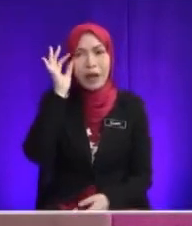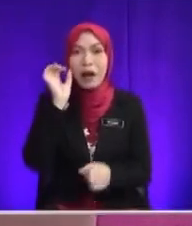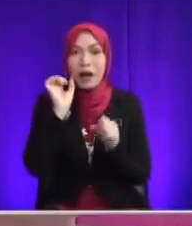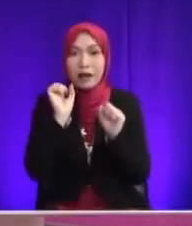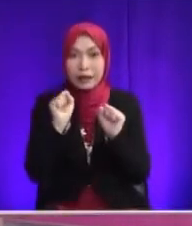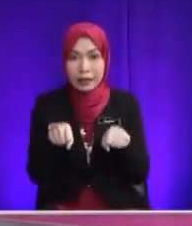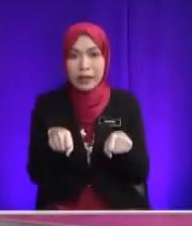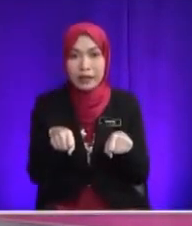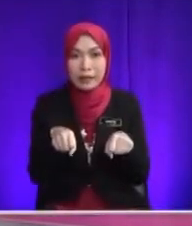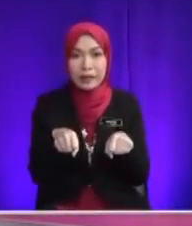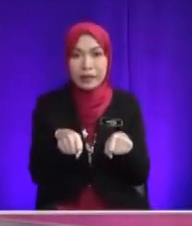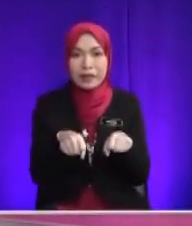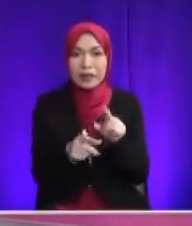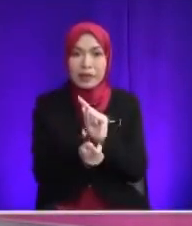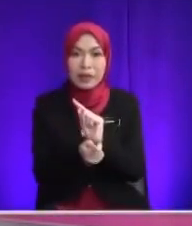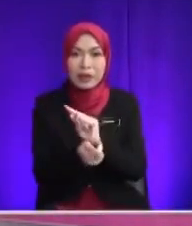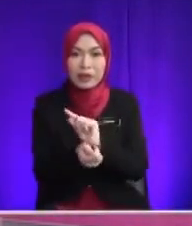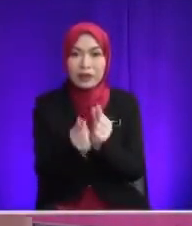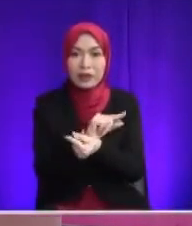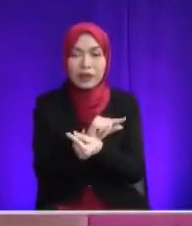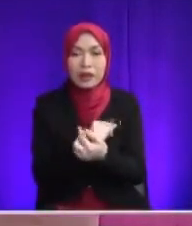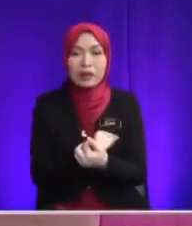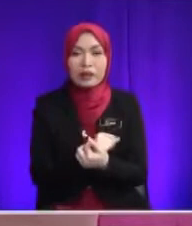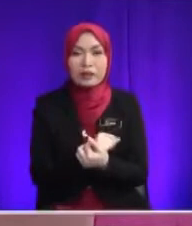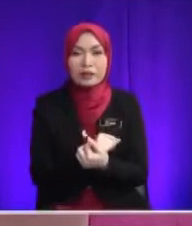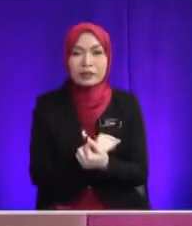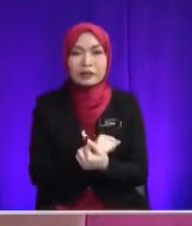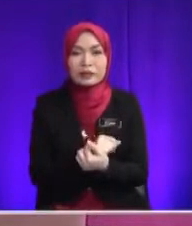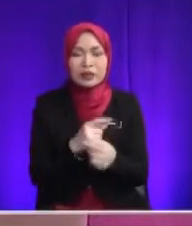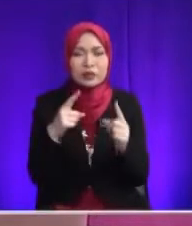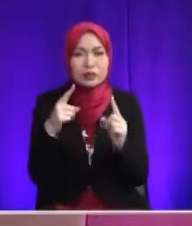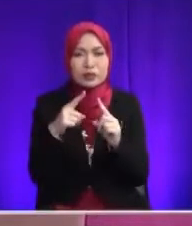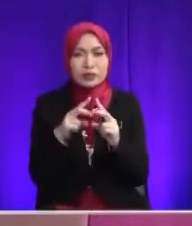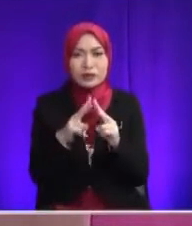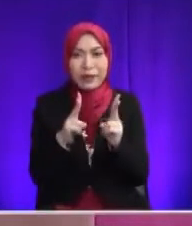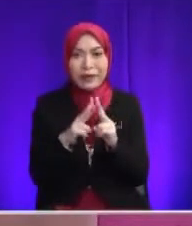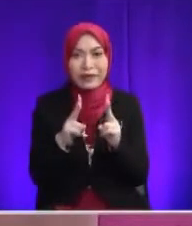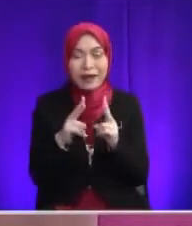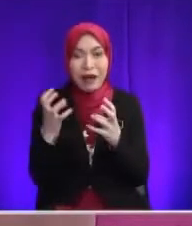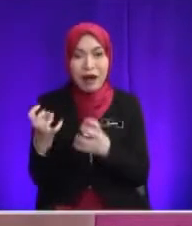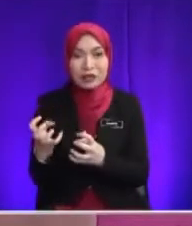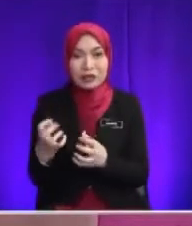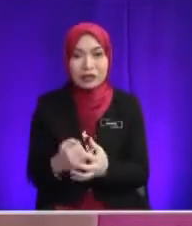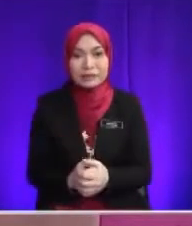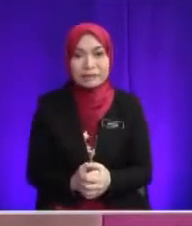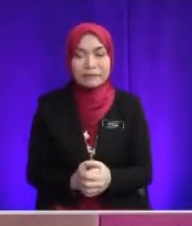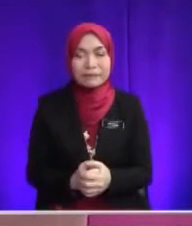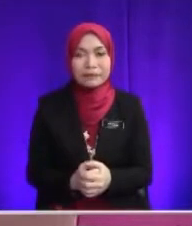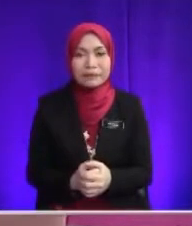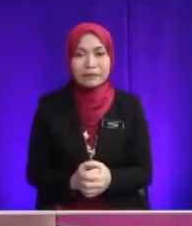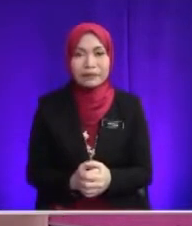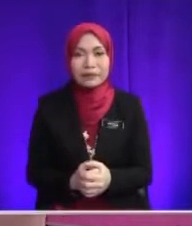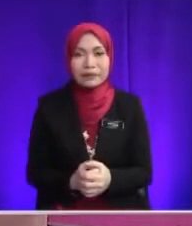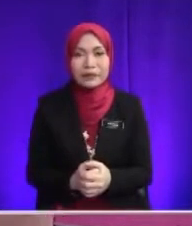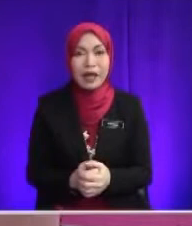the adjective here used is easy. Easy. So, I think I'm going to replace that's a bit easy, isn't it? Do you agree with me? Yeah. That's a